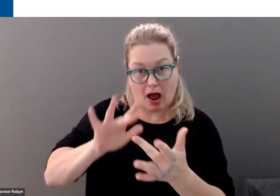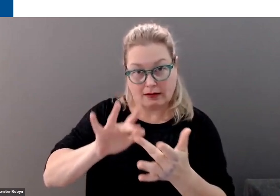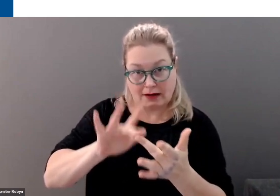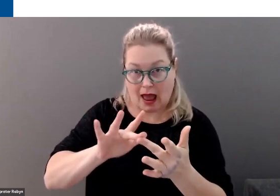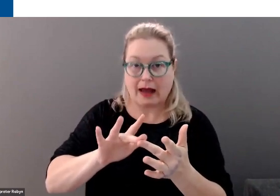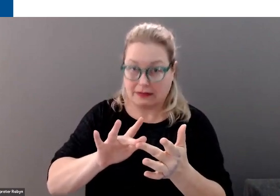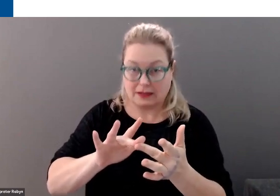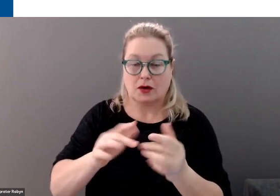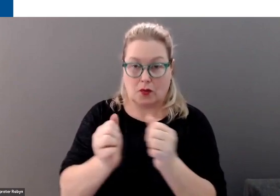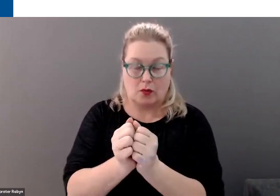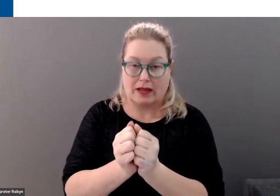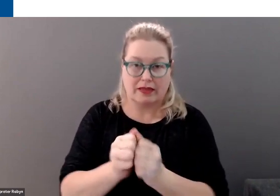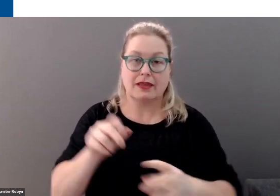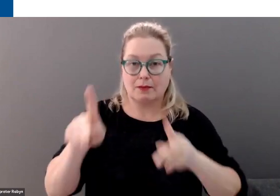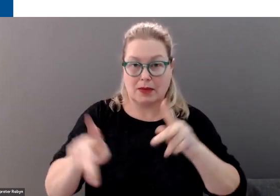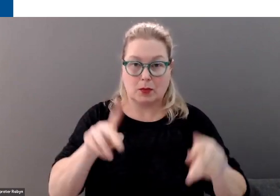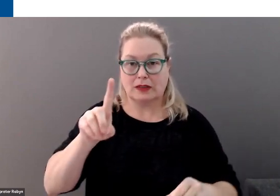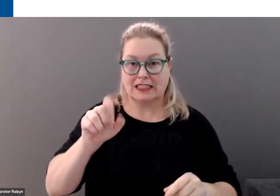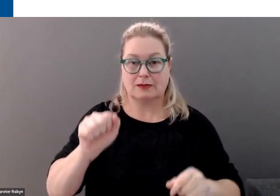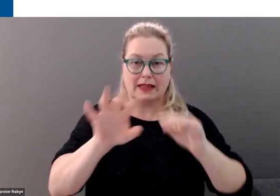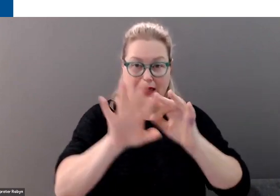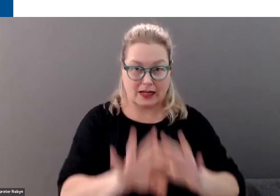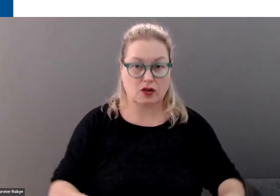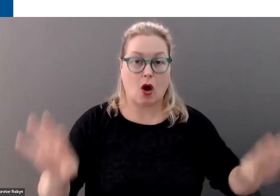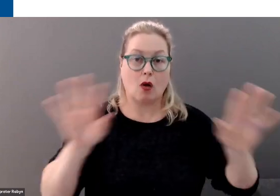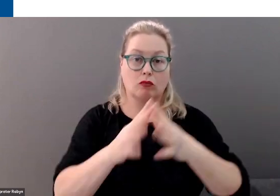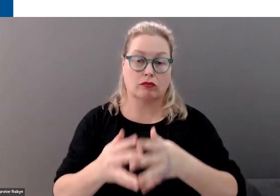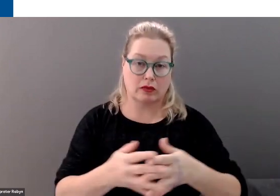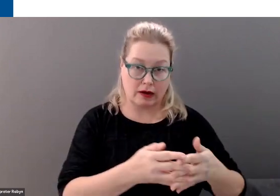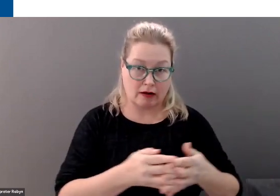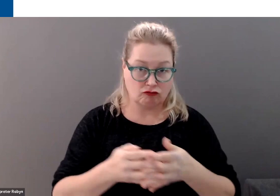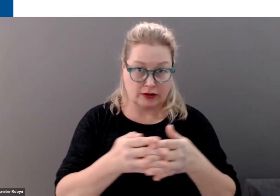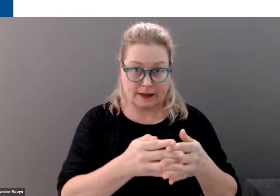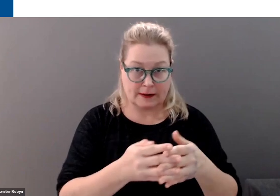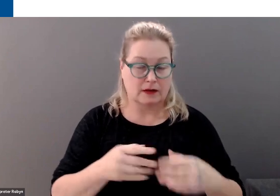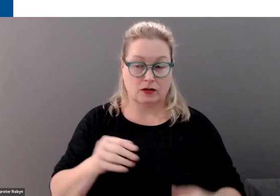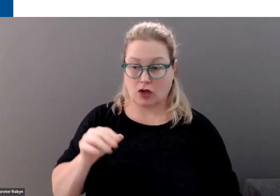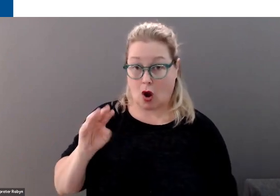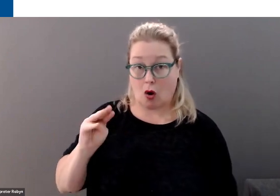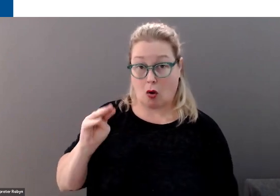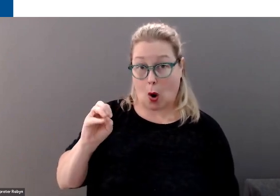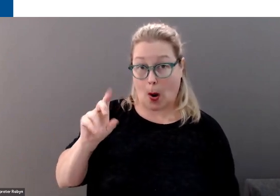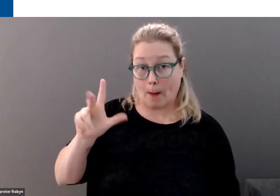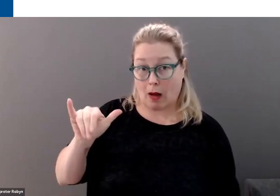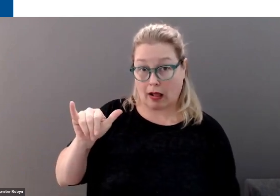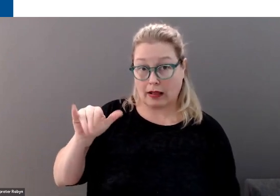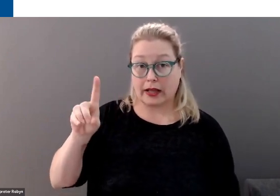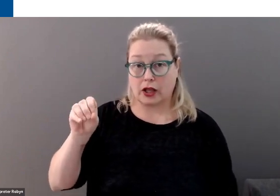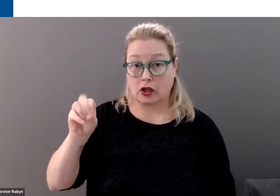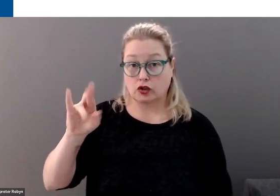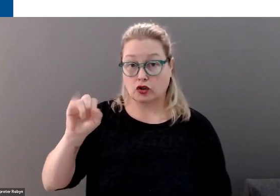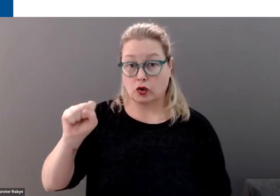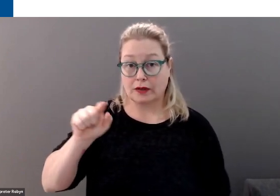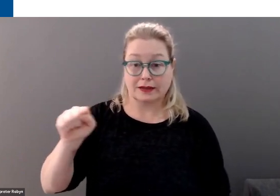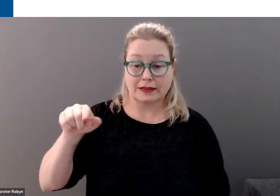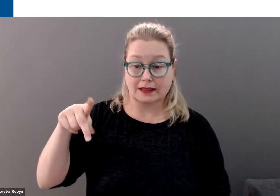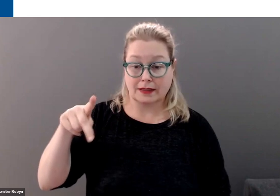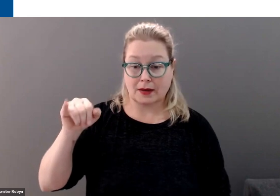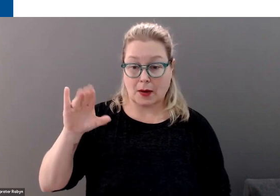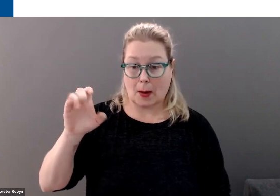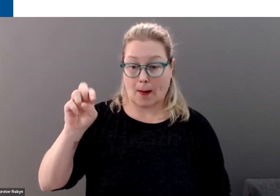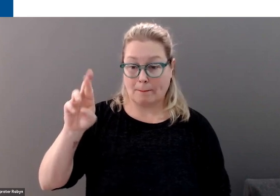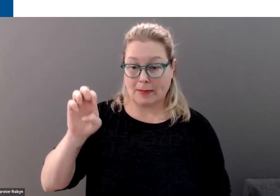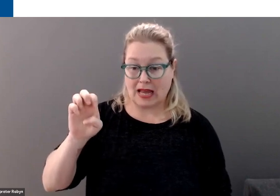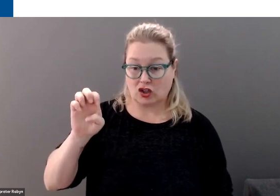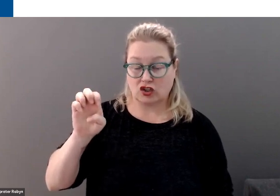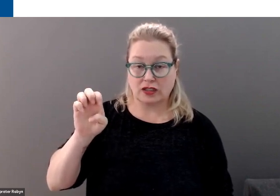disabled people across the country. For Molly, or I don't know if Molly Doris Pierce or Melanie, is there a place